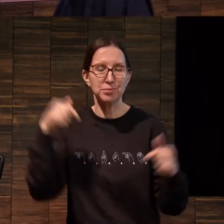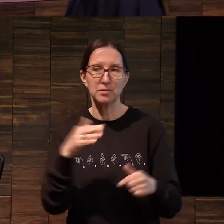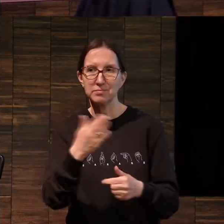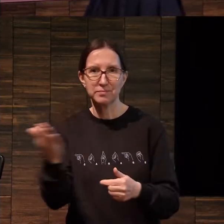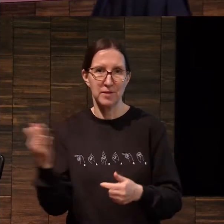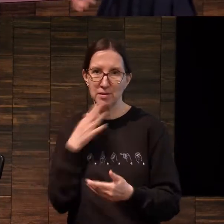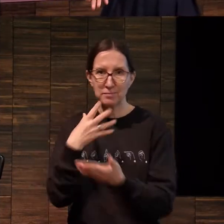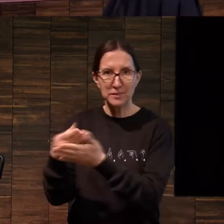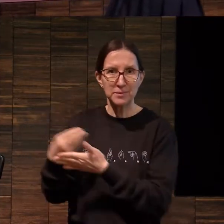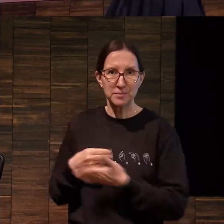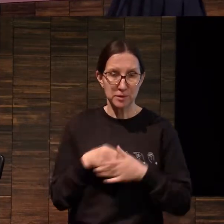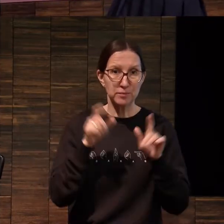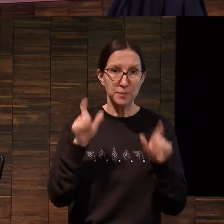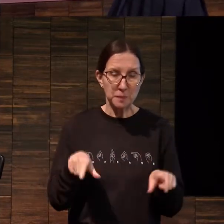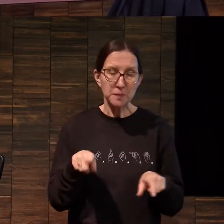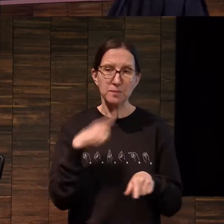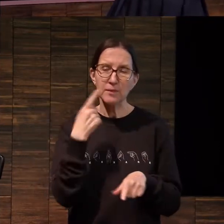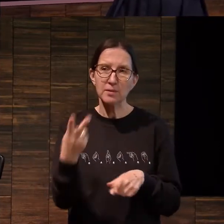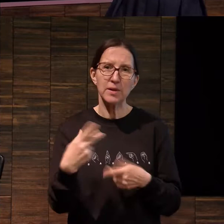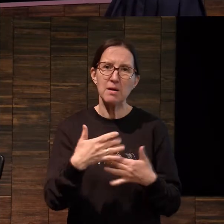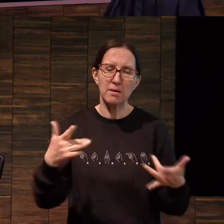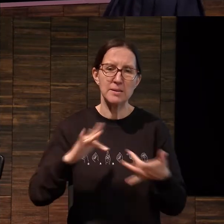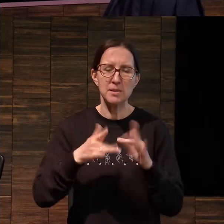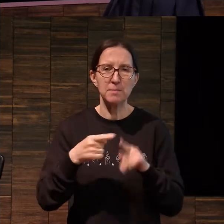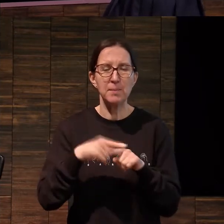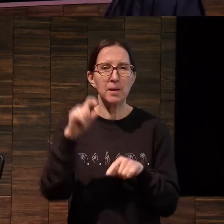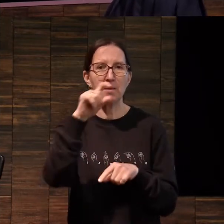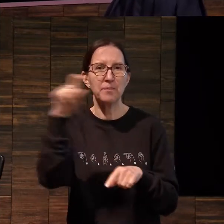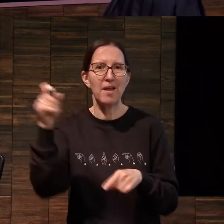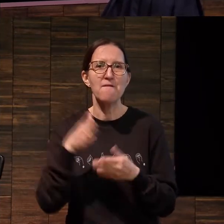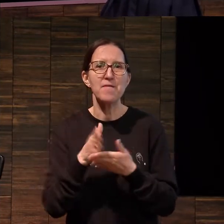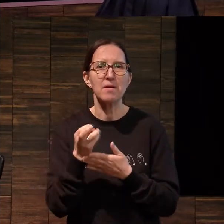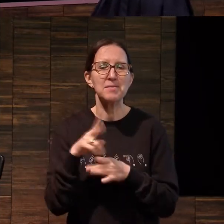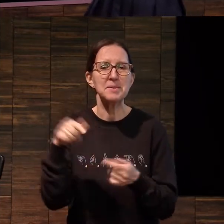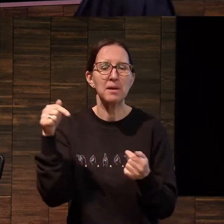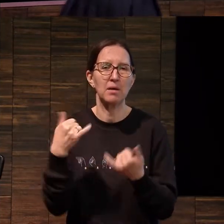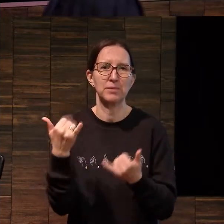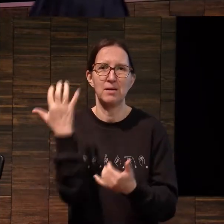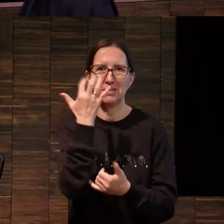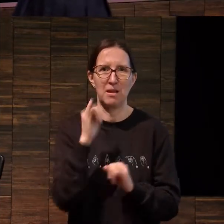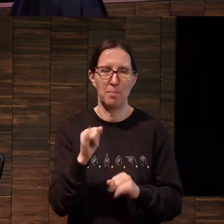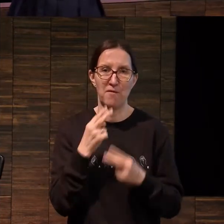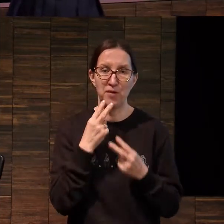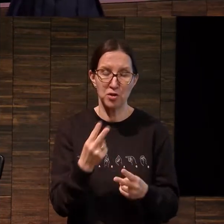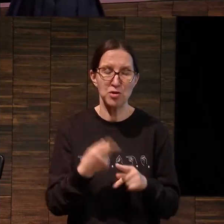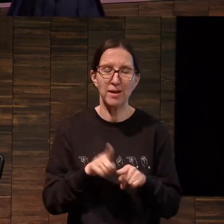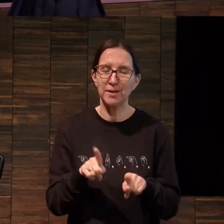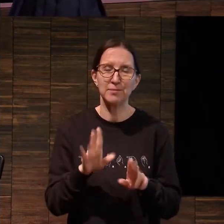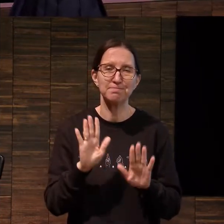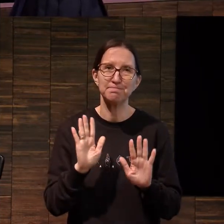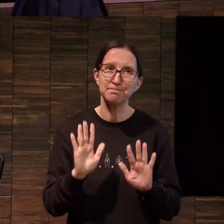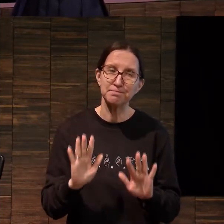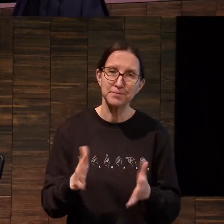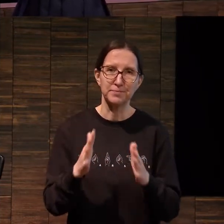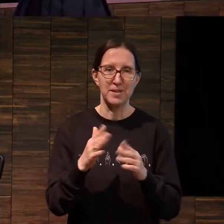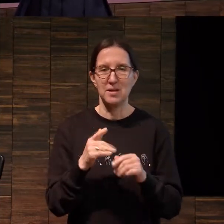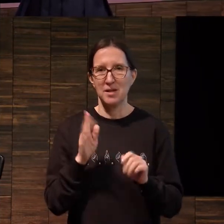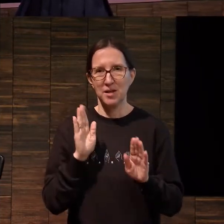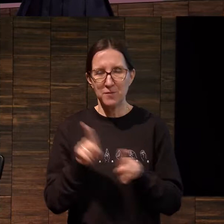readable. That's why they need special font sizes. You have probably